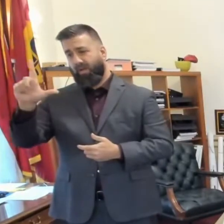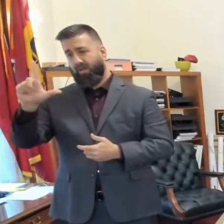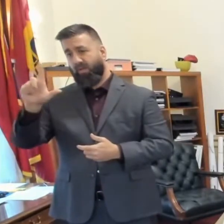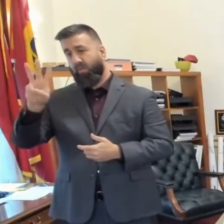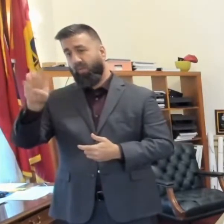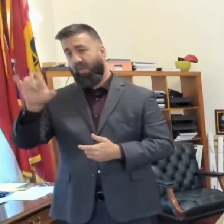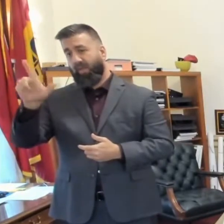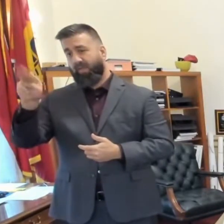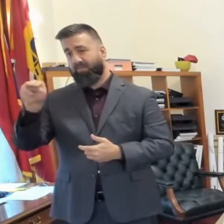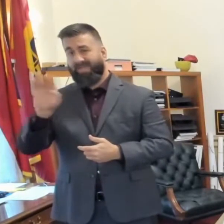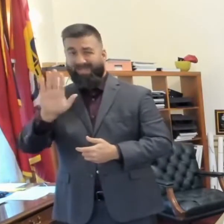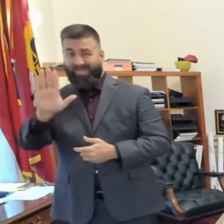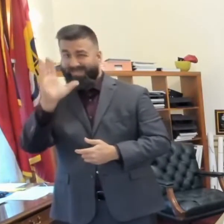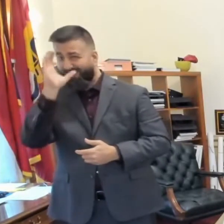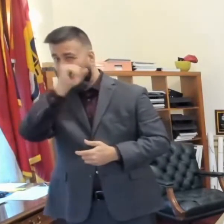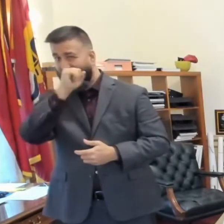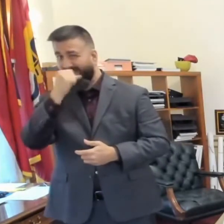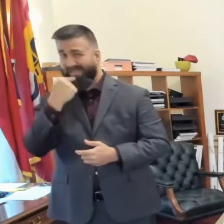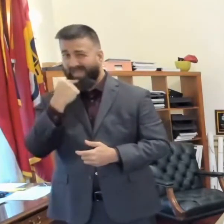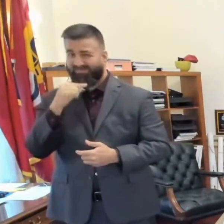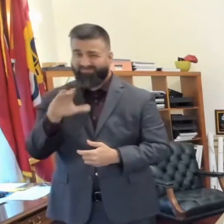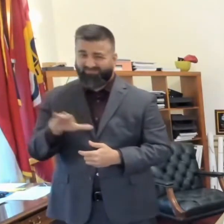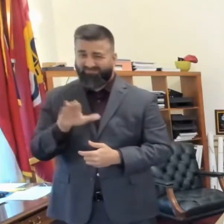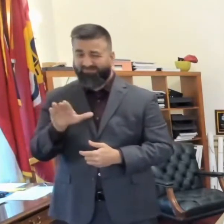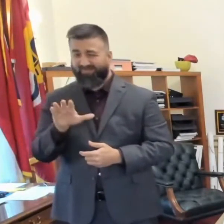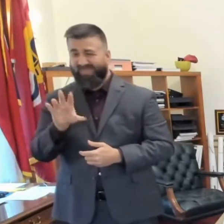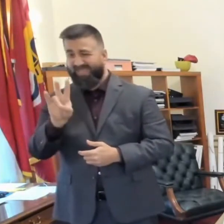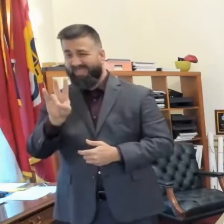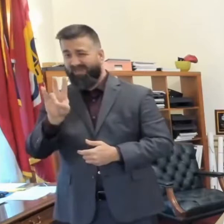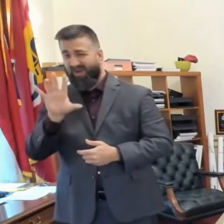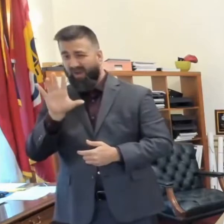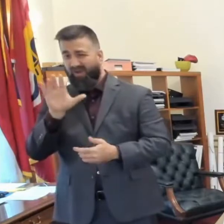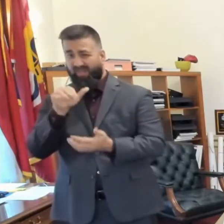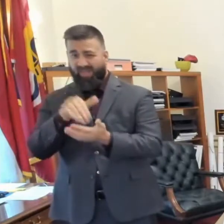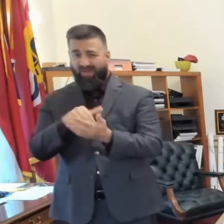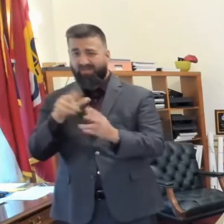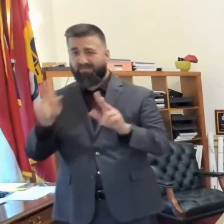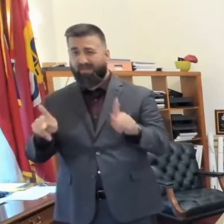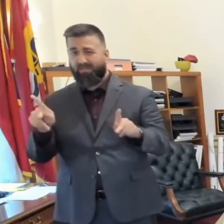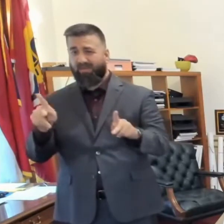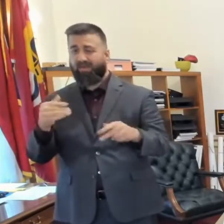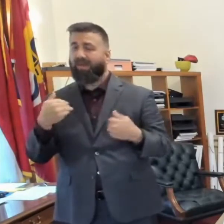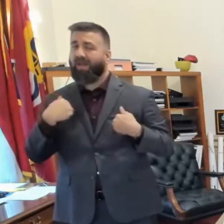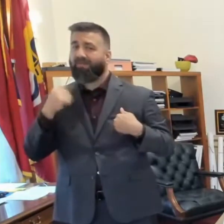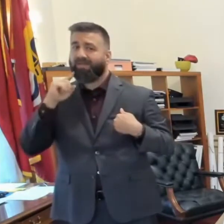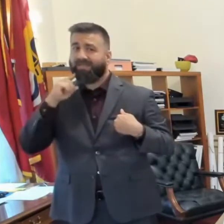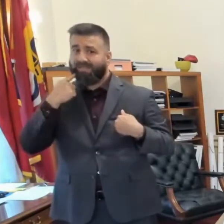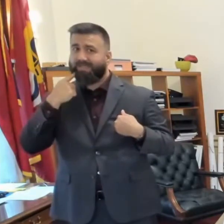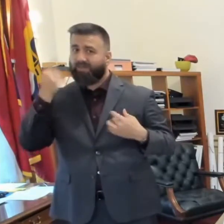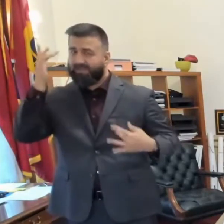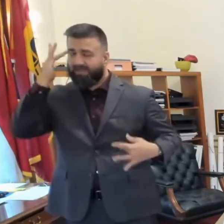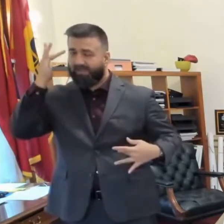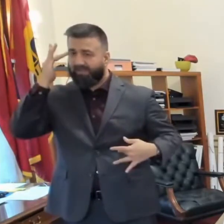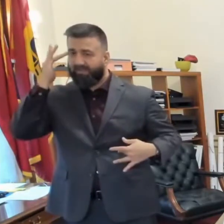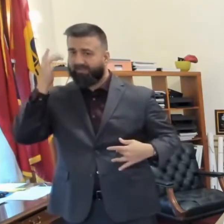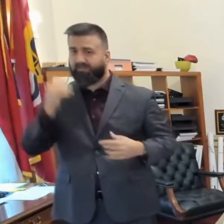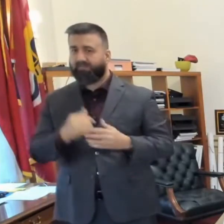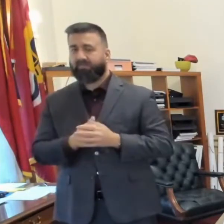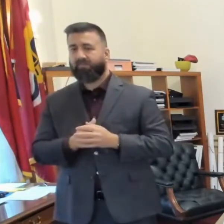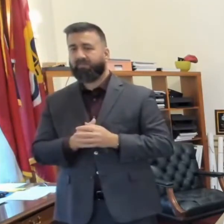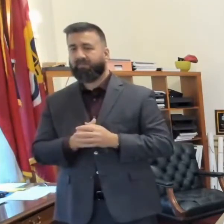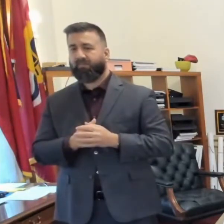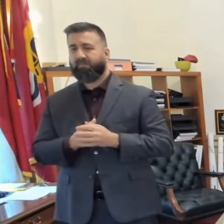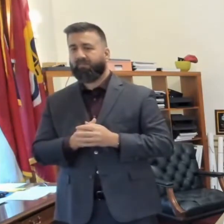people that have chronic health conditions. Now, there's some overlap there. Some